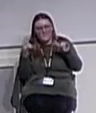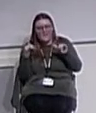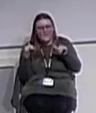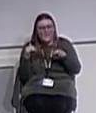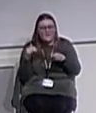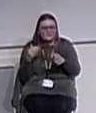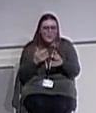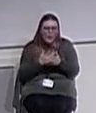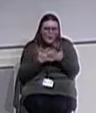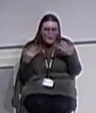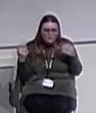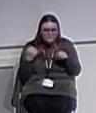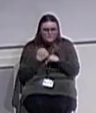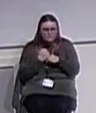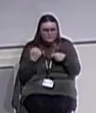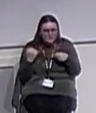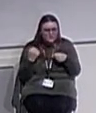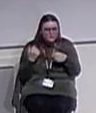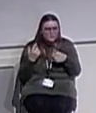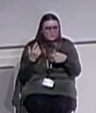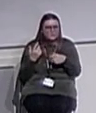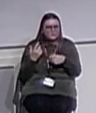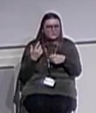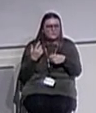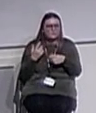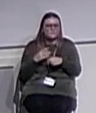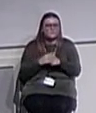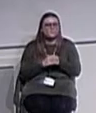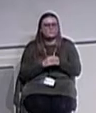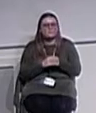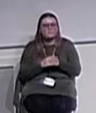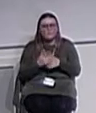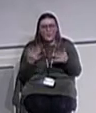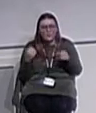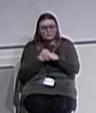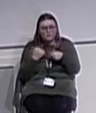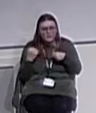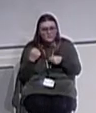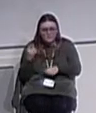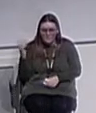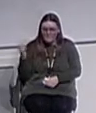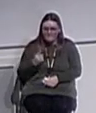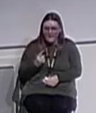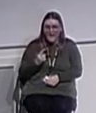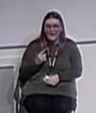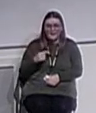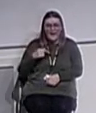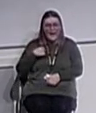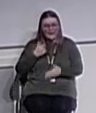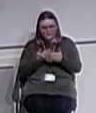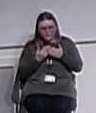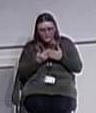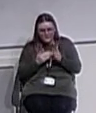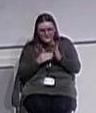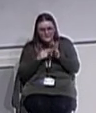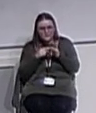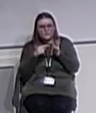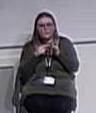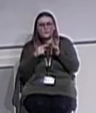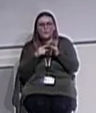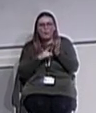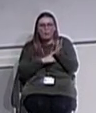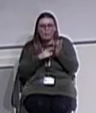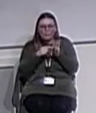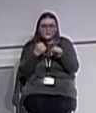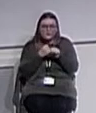lot of graduates. So we have a lot of alumni who come back and say, hey, I did zoology, look what I'm doing now. And that's always very useful